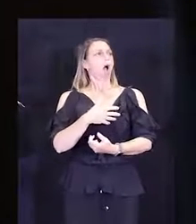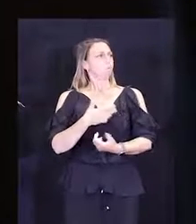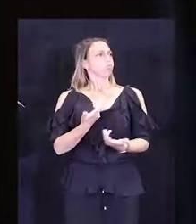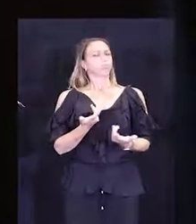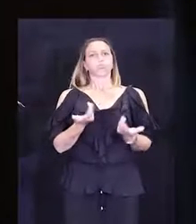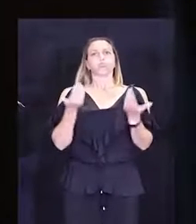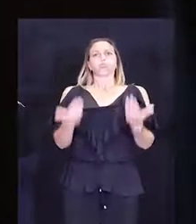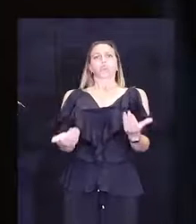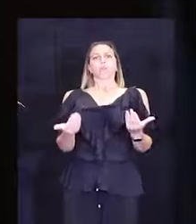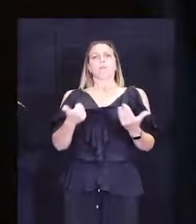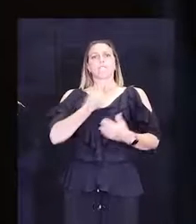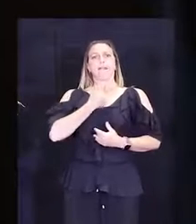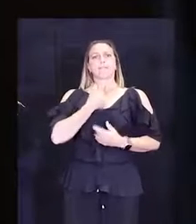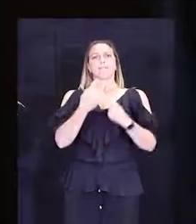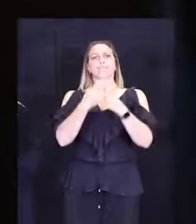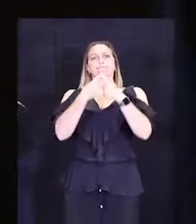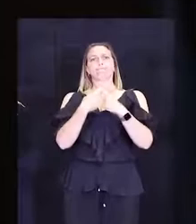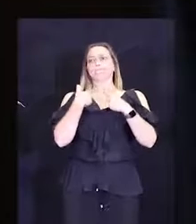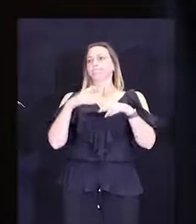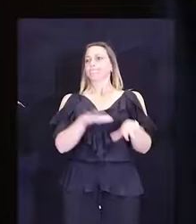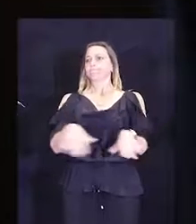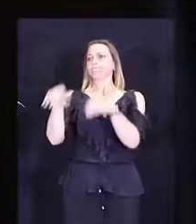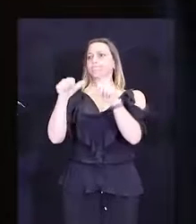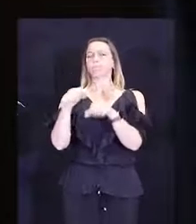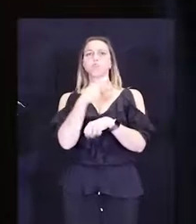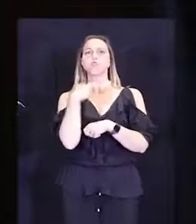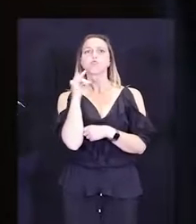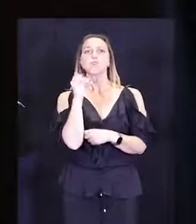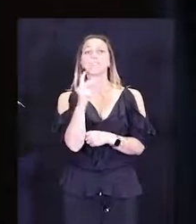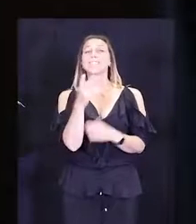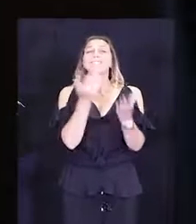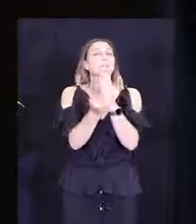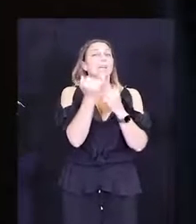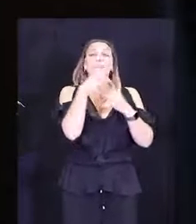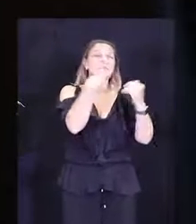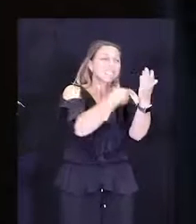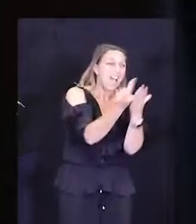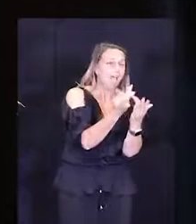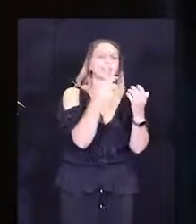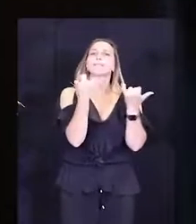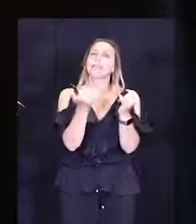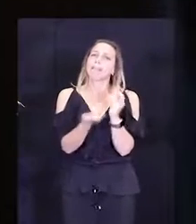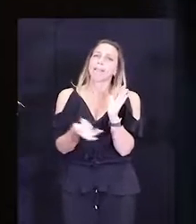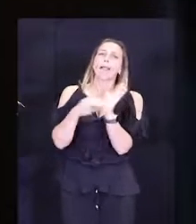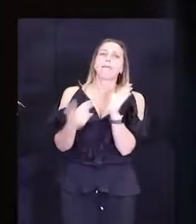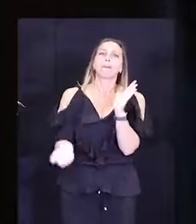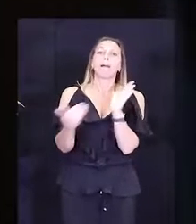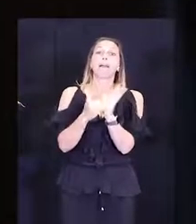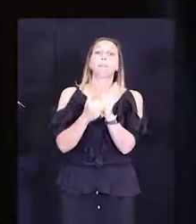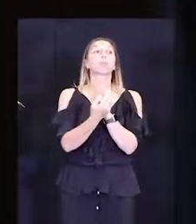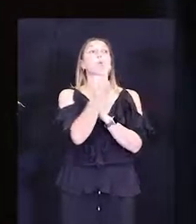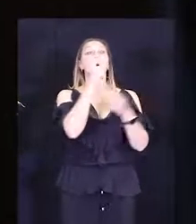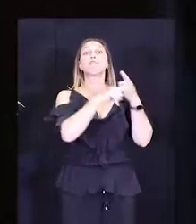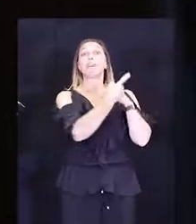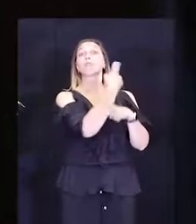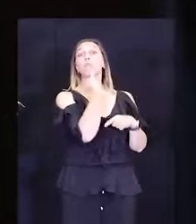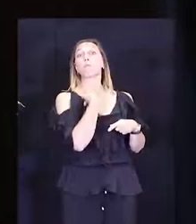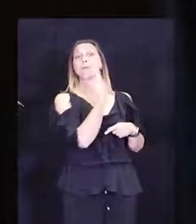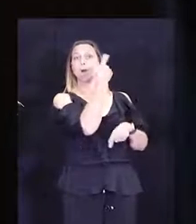more risks, knowing we will become stronger even when we fail. A friend once told